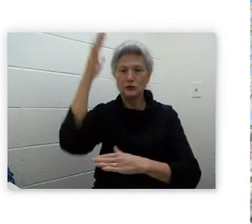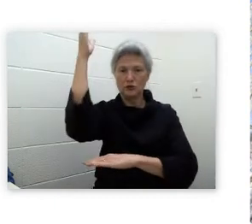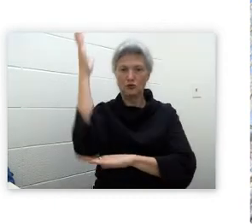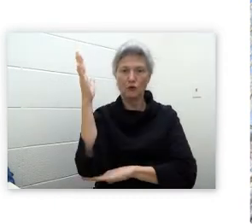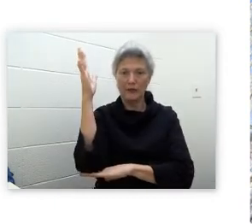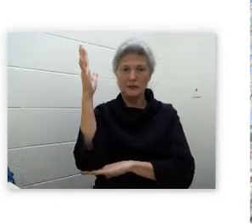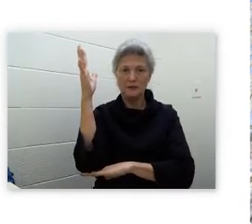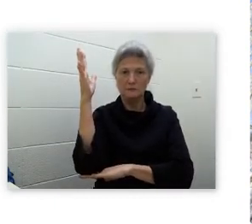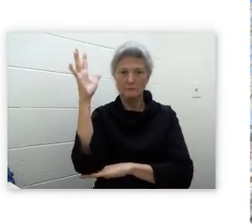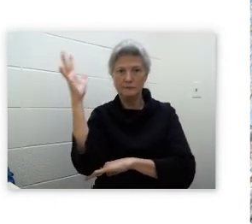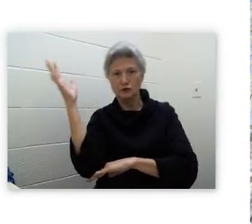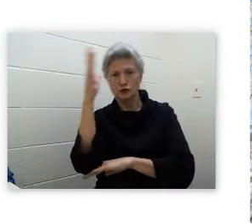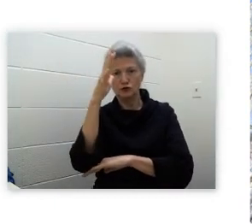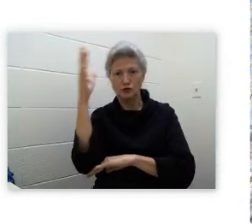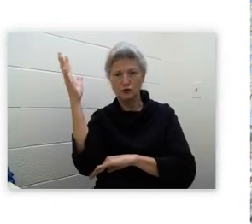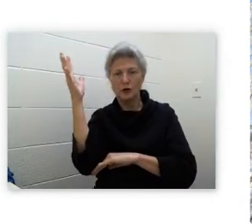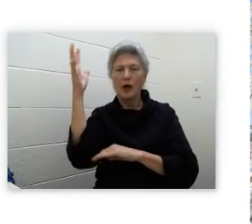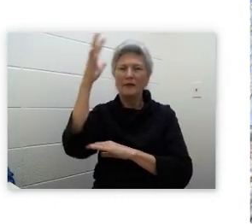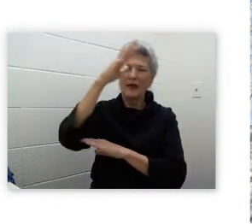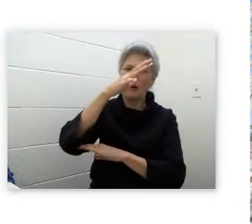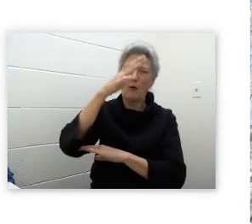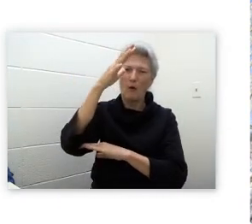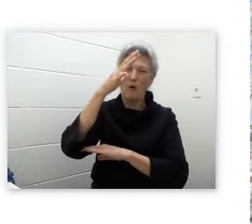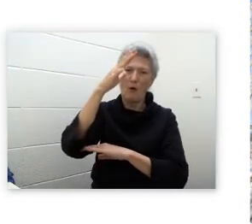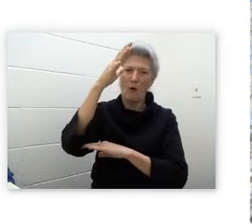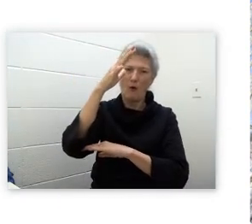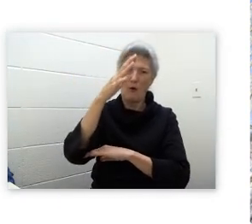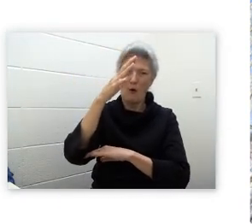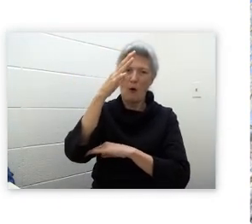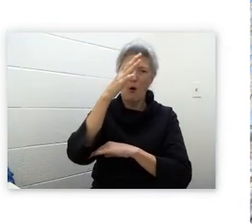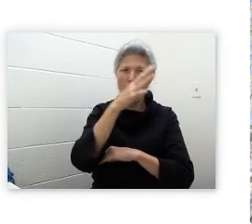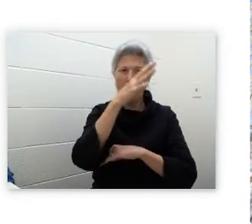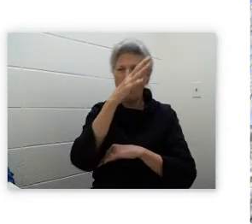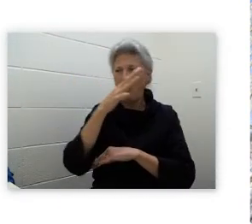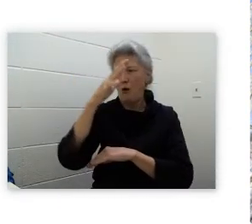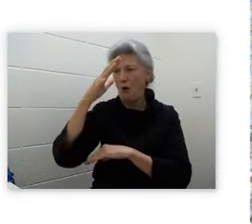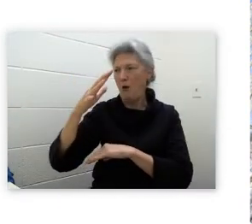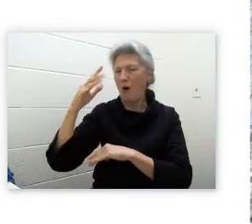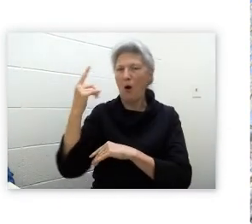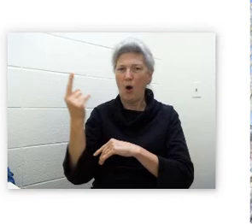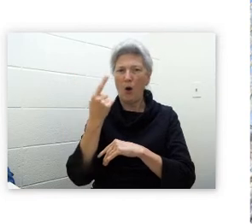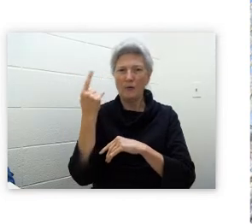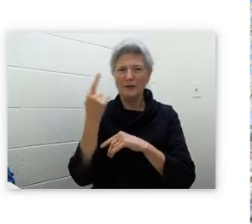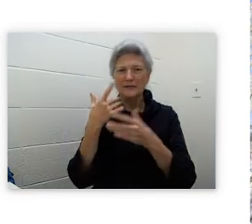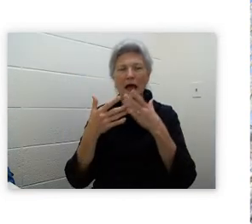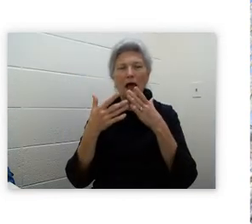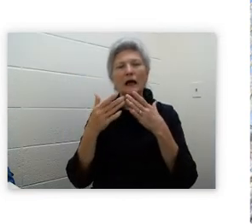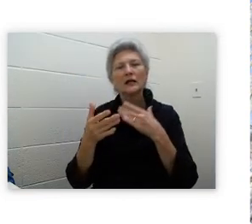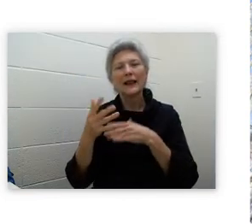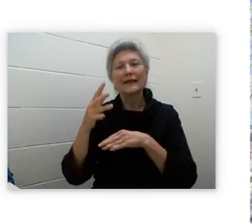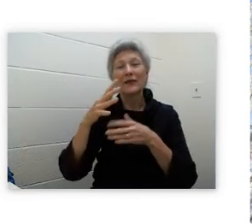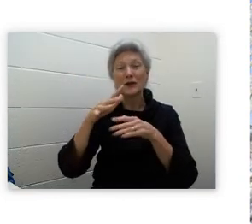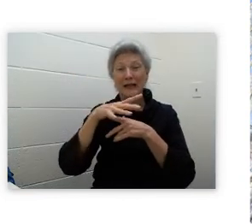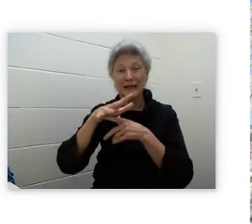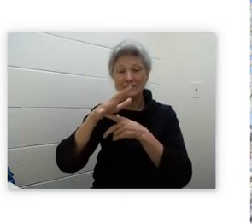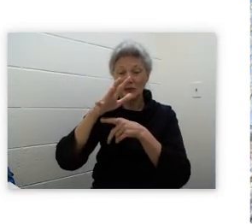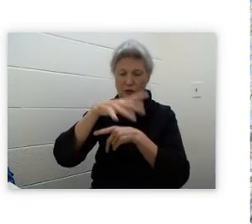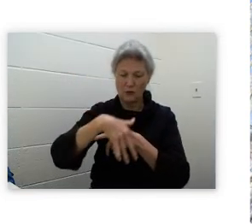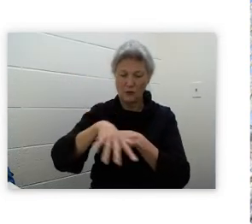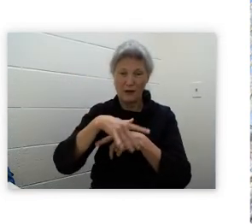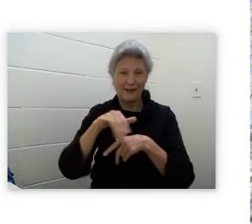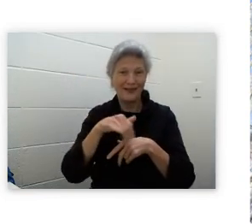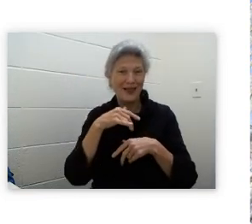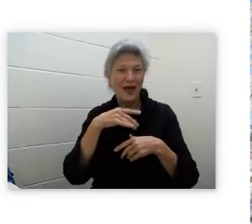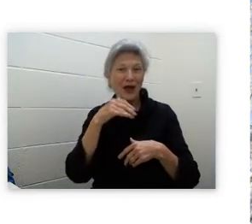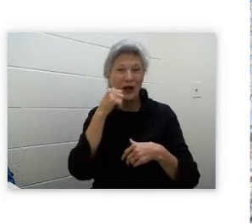the woods years afterwards, trailing their leaves on the ground, like girls on hands and knees that throw their hair before